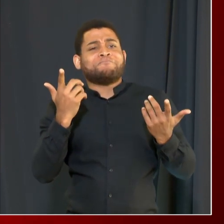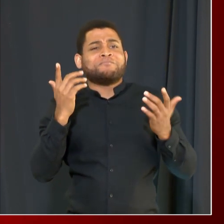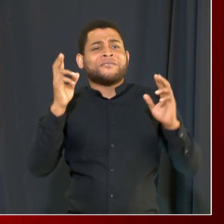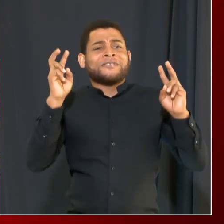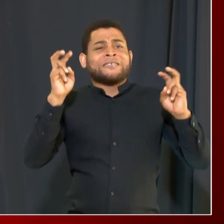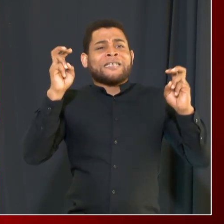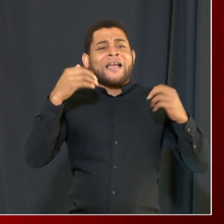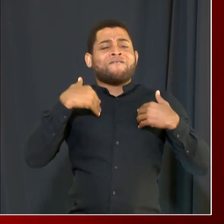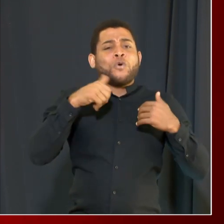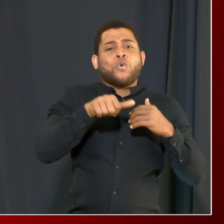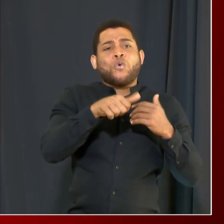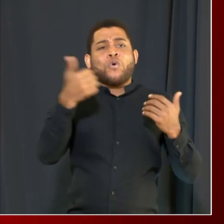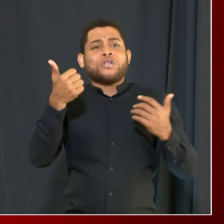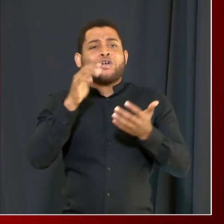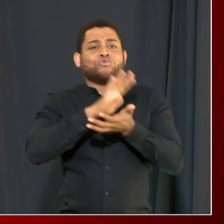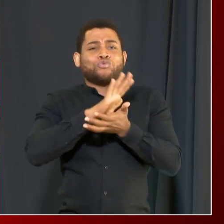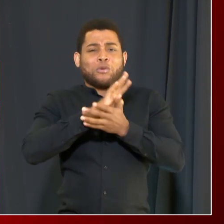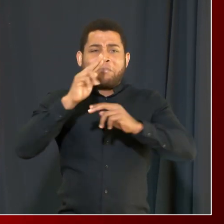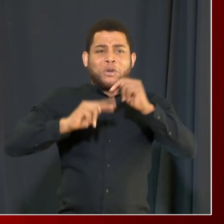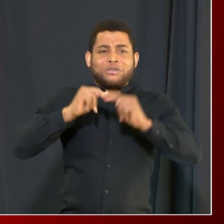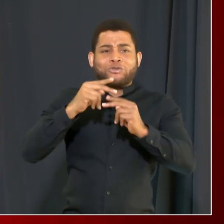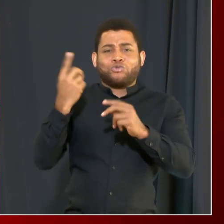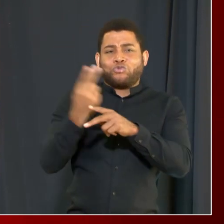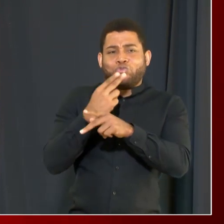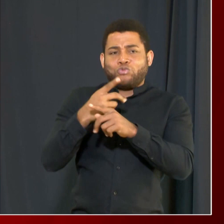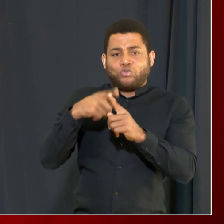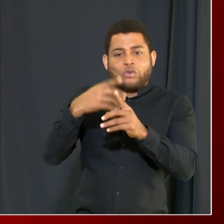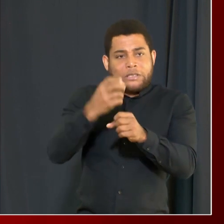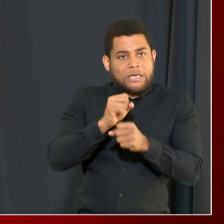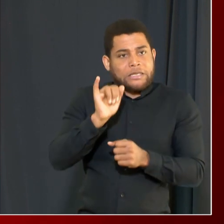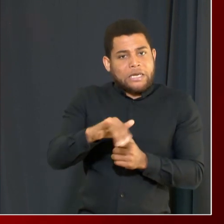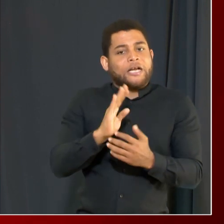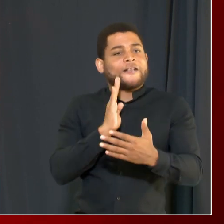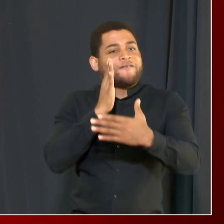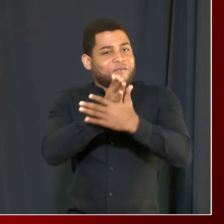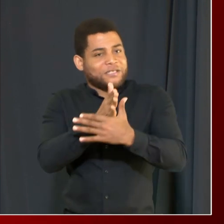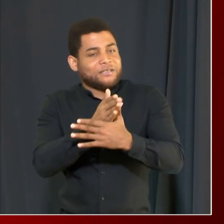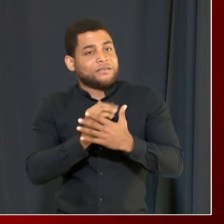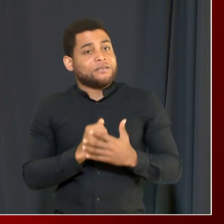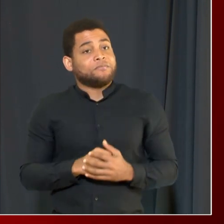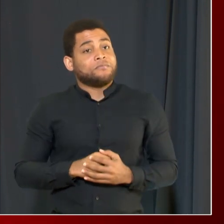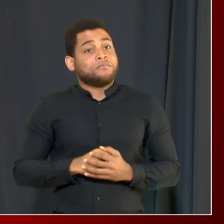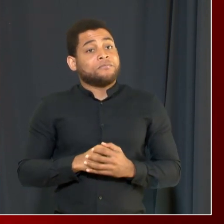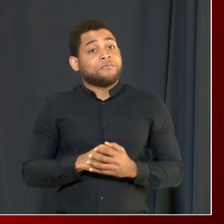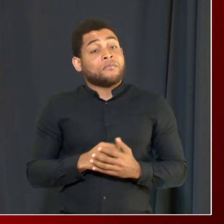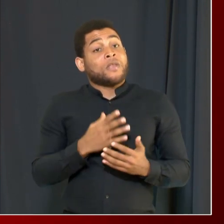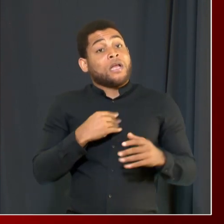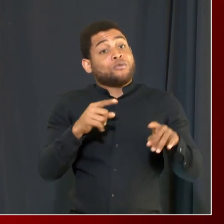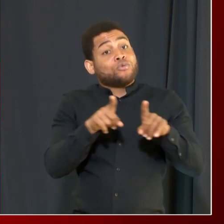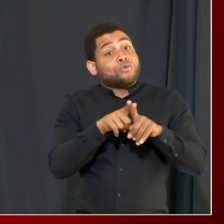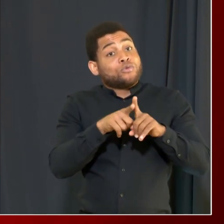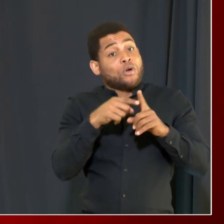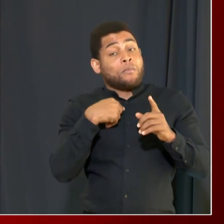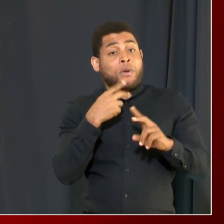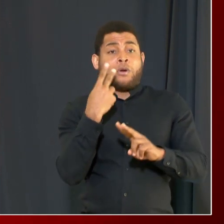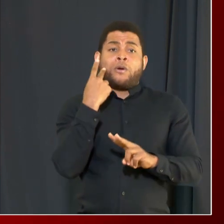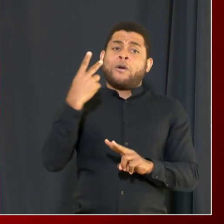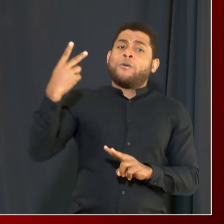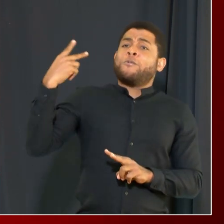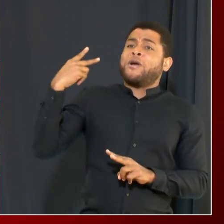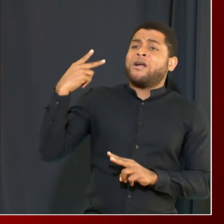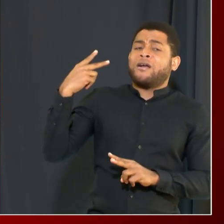building to receive that therapeutic intervention. And we also do need to look back, and the Deputy Mayor for Education is looking